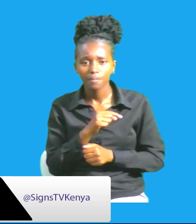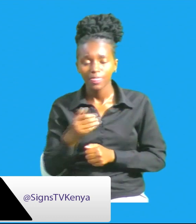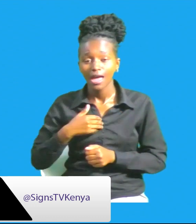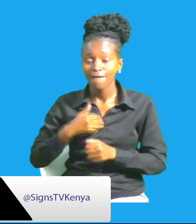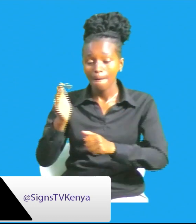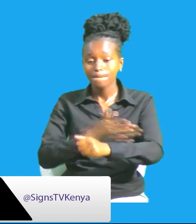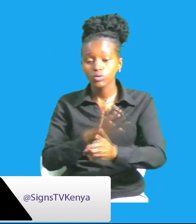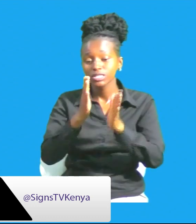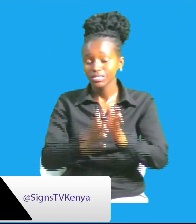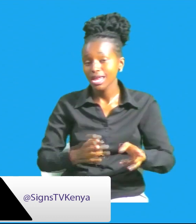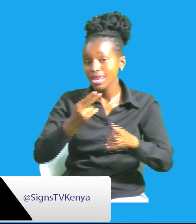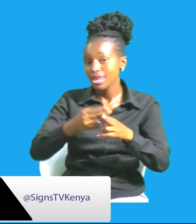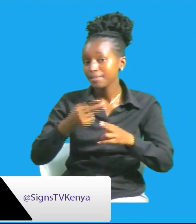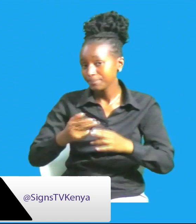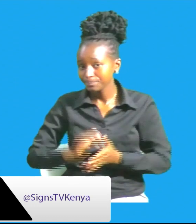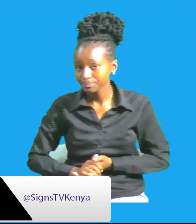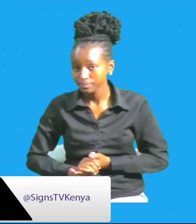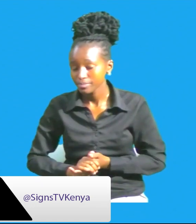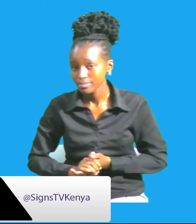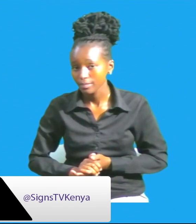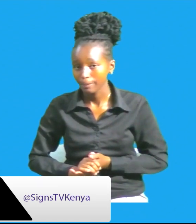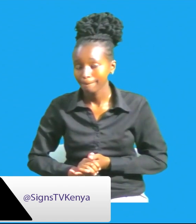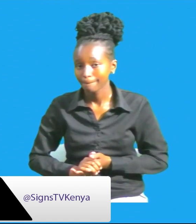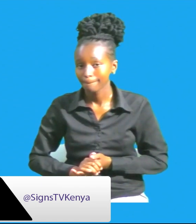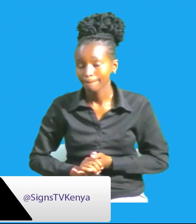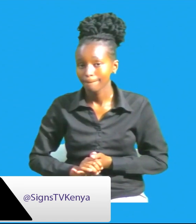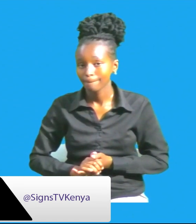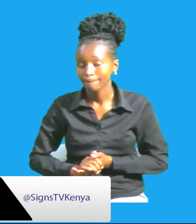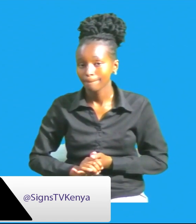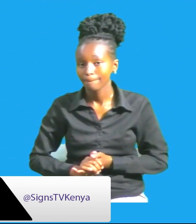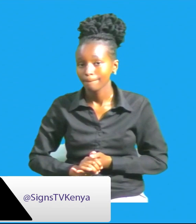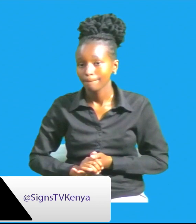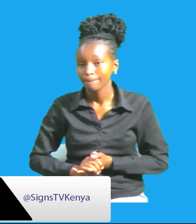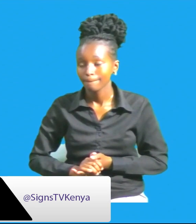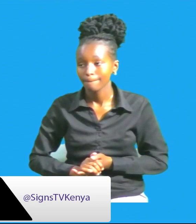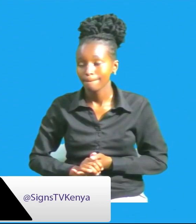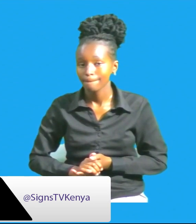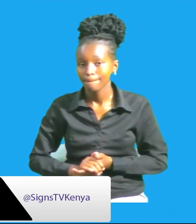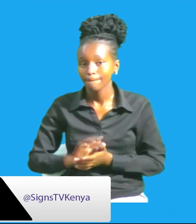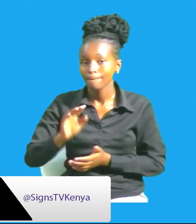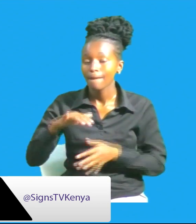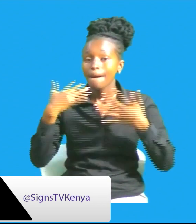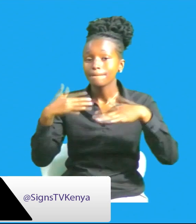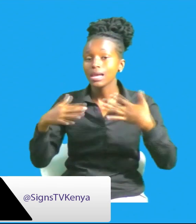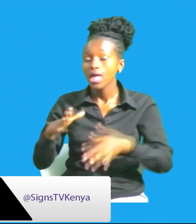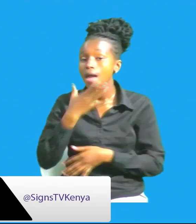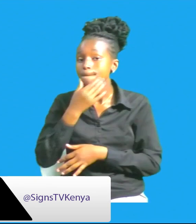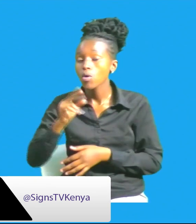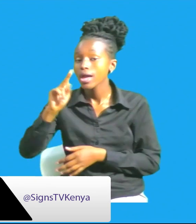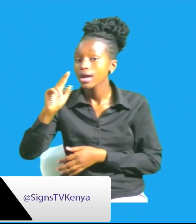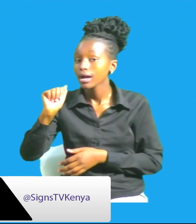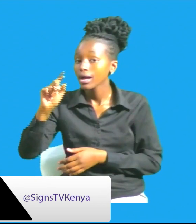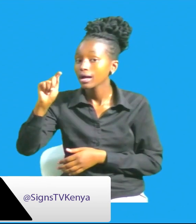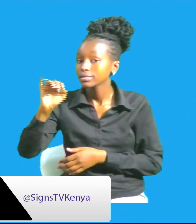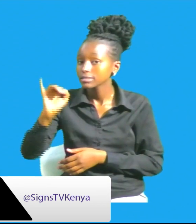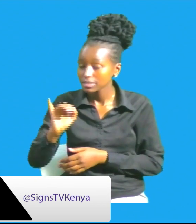artist, anaitwa, he has a very difficult name. He anaitwa Playboy Carti. I don't know